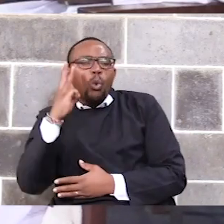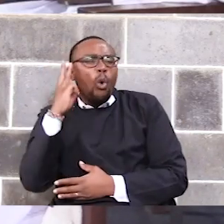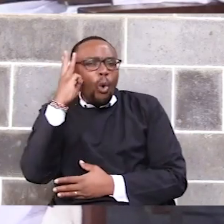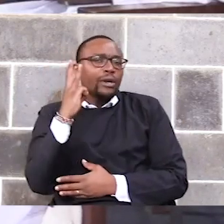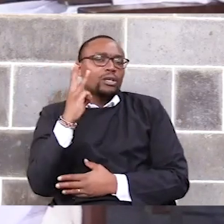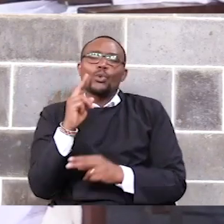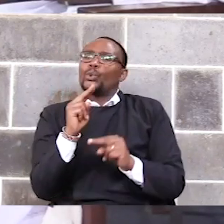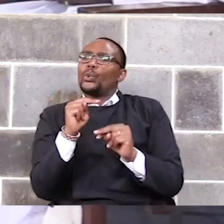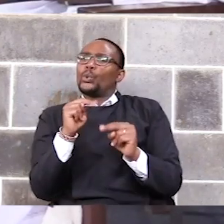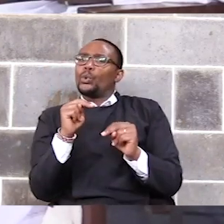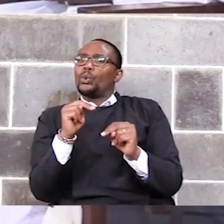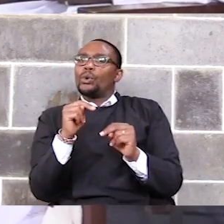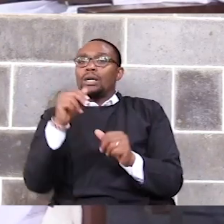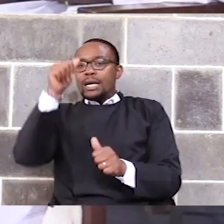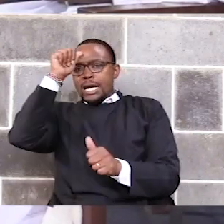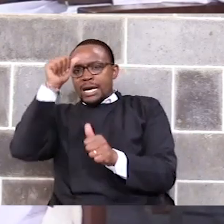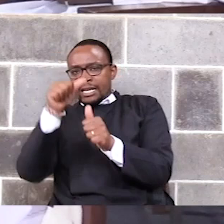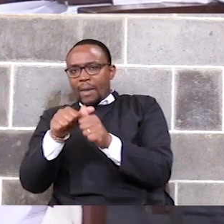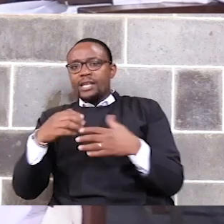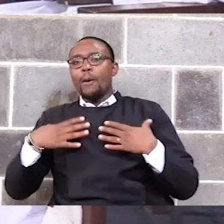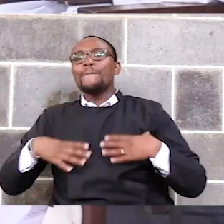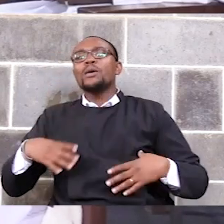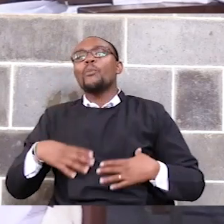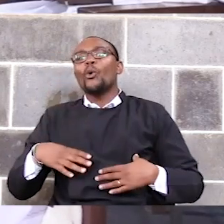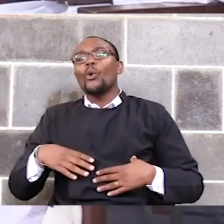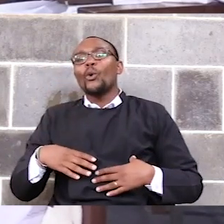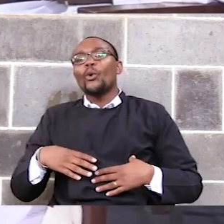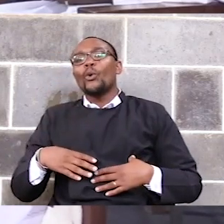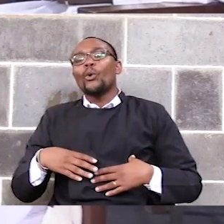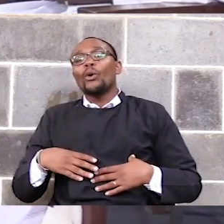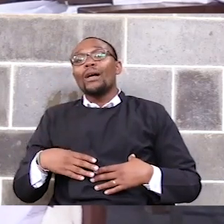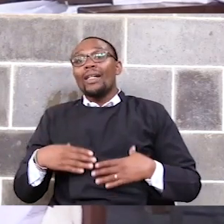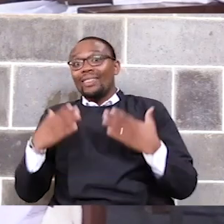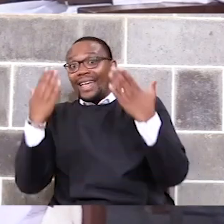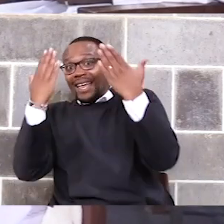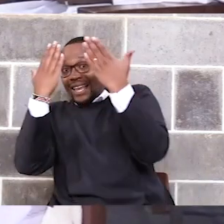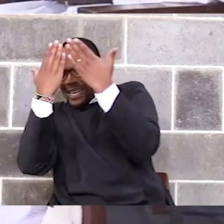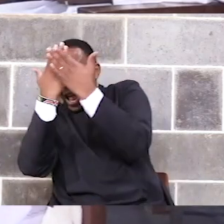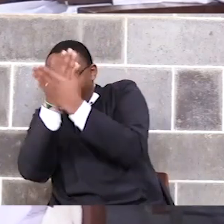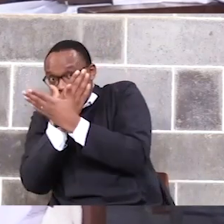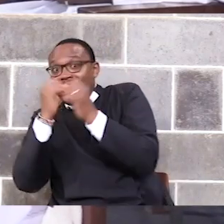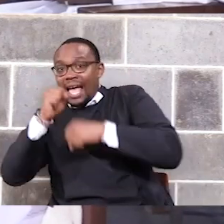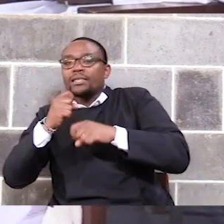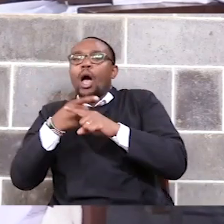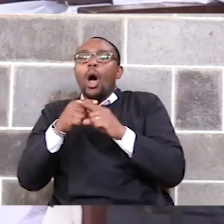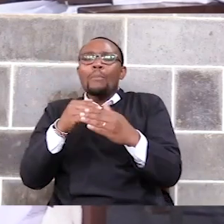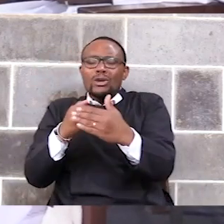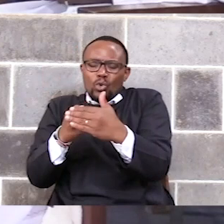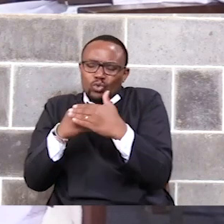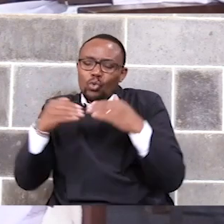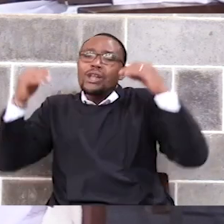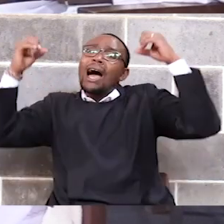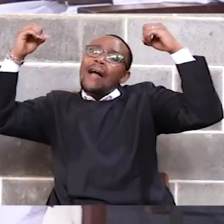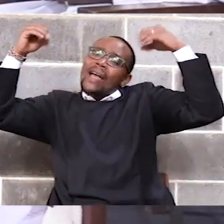Instead, let us remind people that it is always darkest before dawn. As Psalms chapter 30